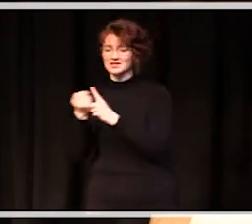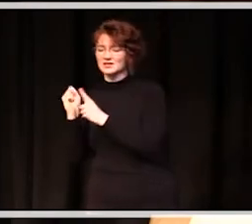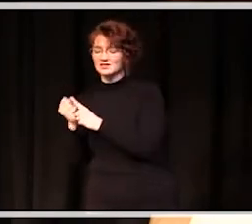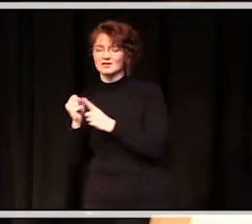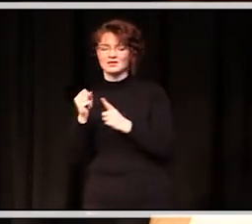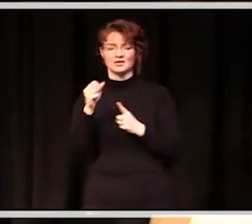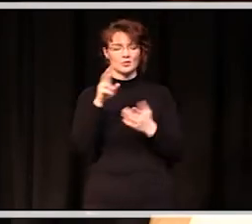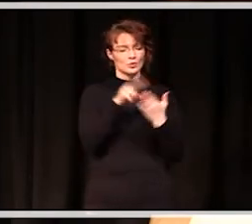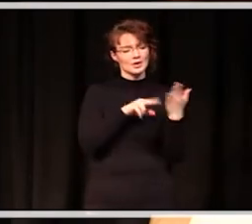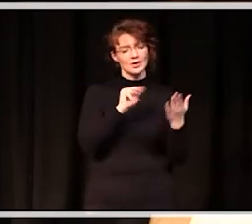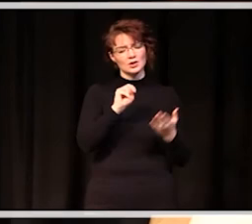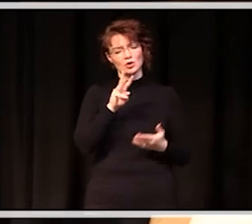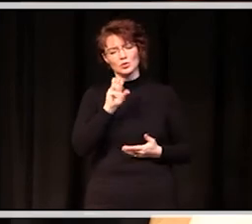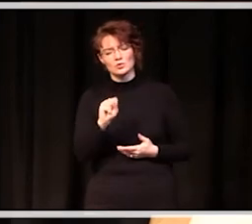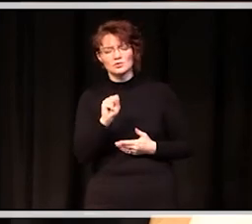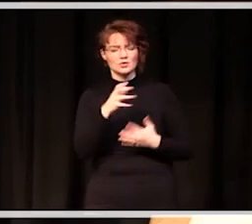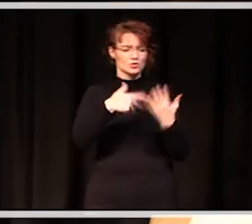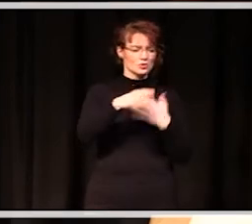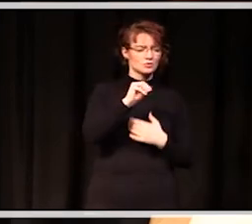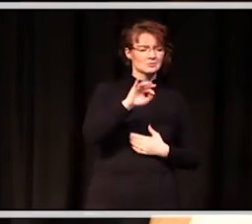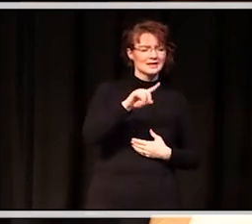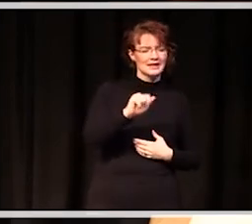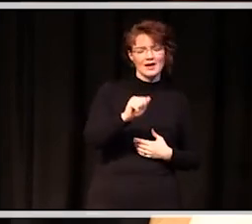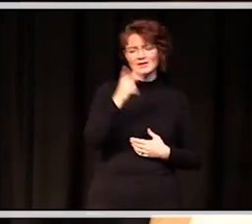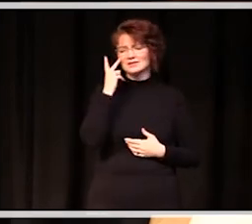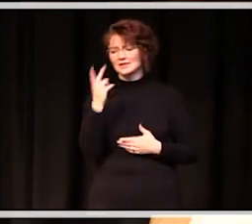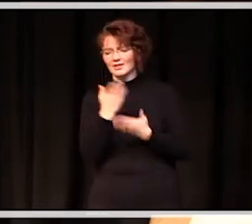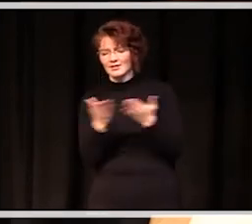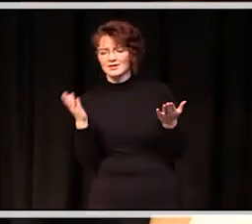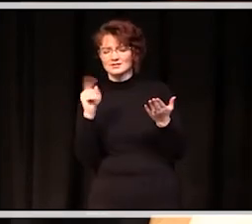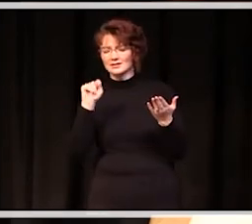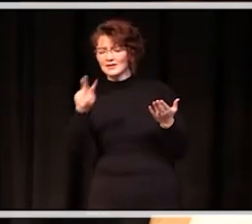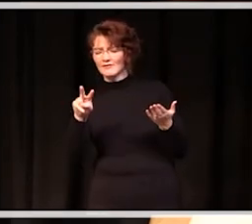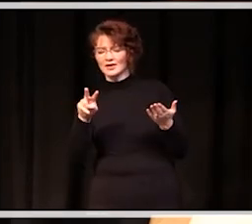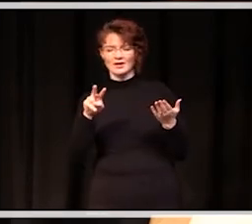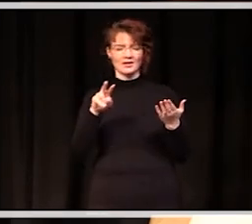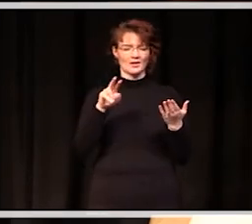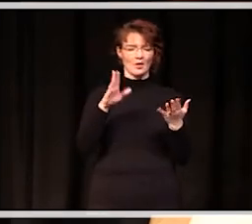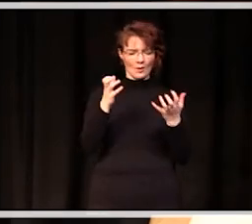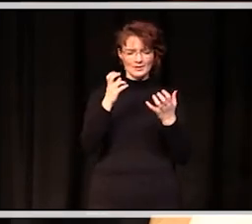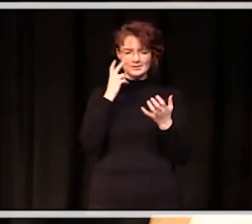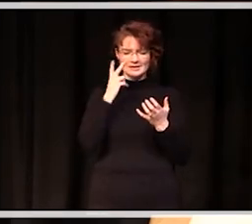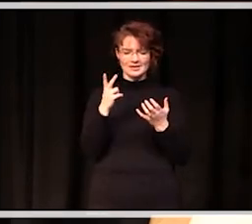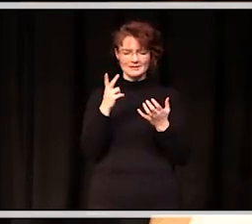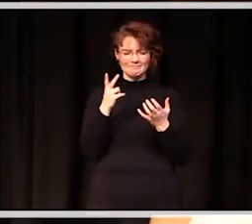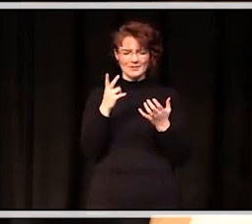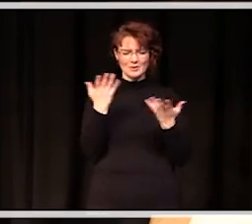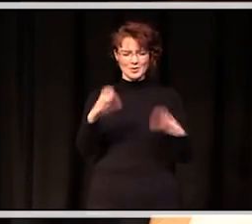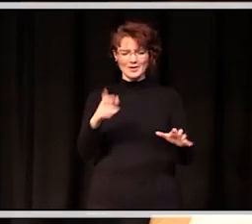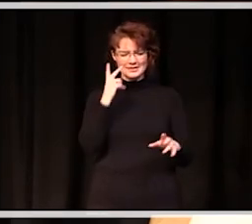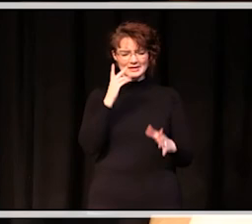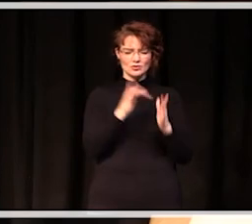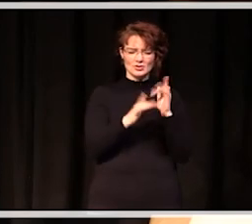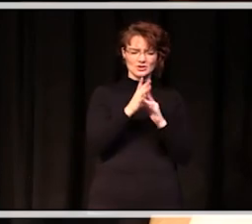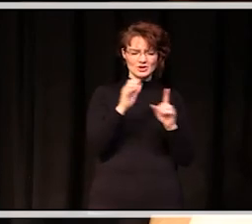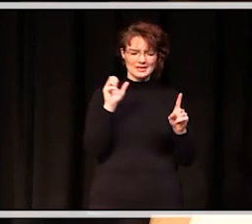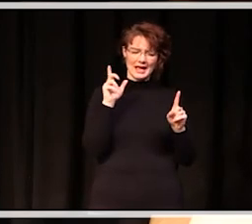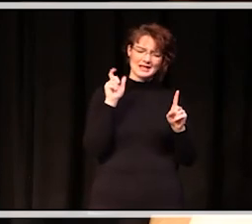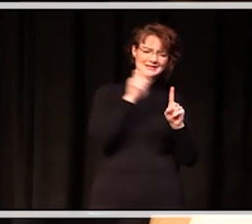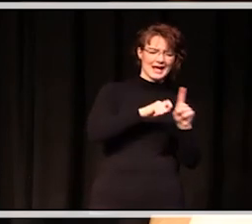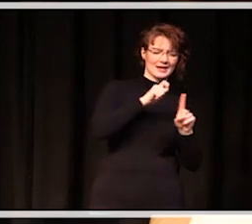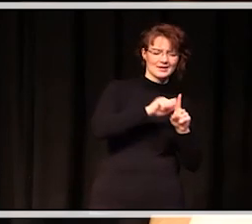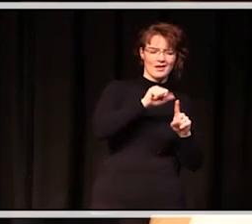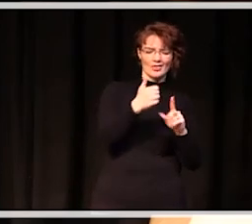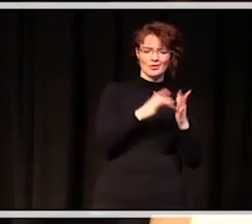or we hear stories or we go to social media or we even see Christians attacking Christians. Oh, Lord, it seems like the enemy's